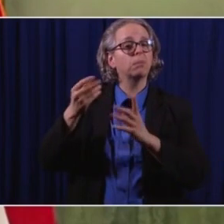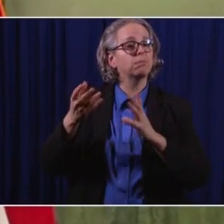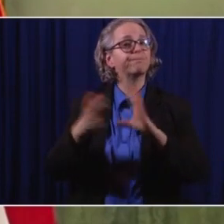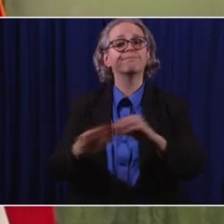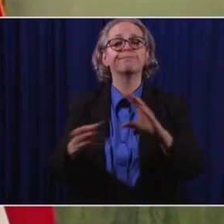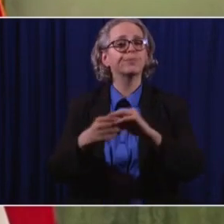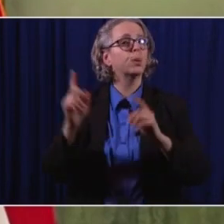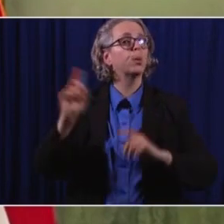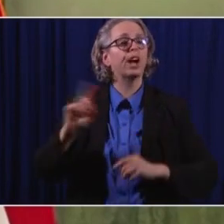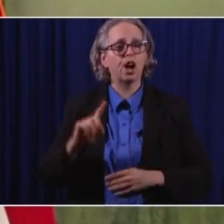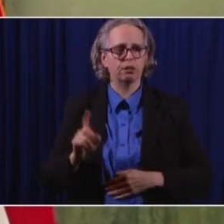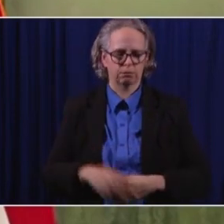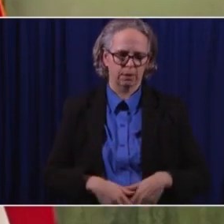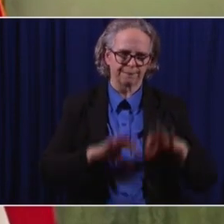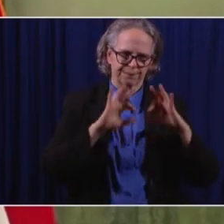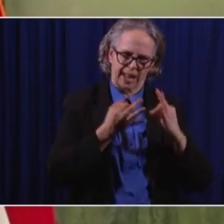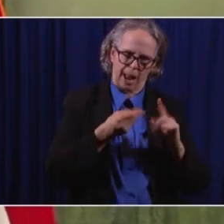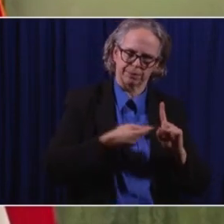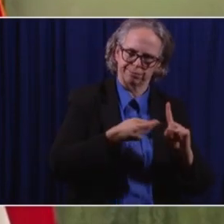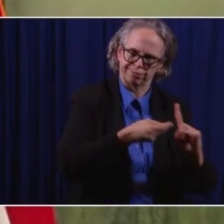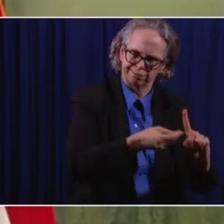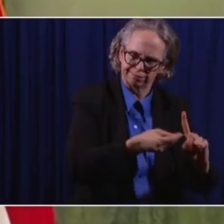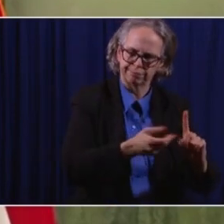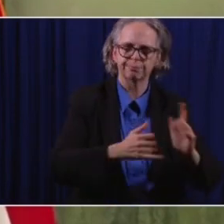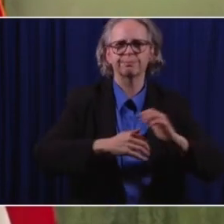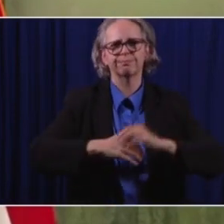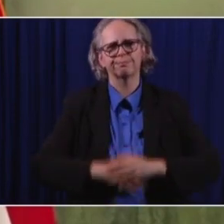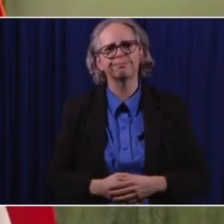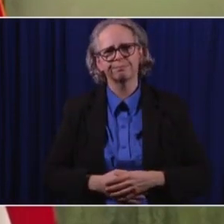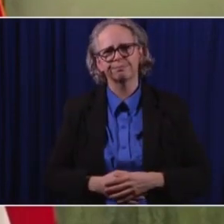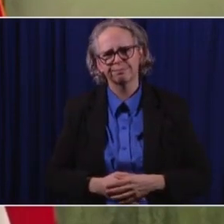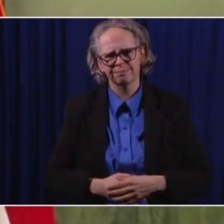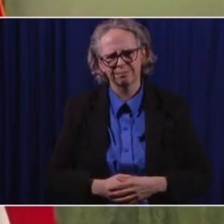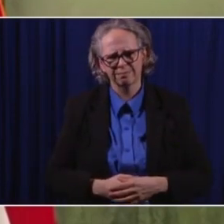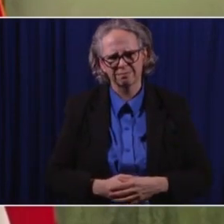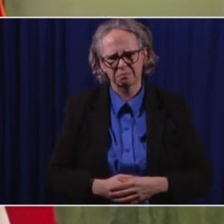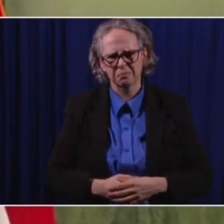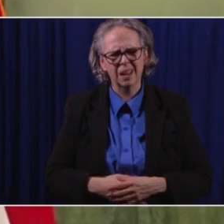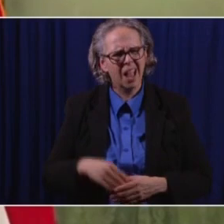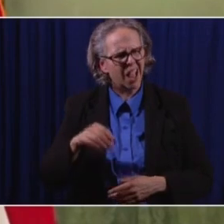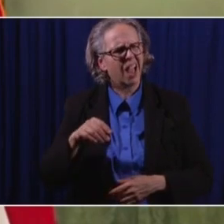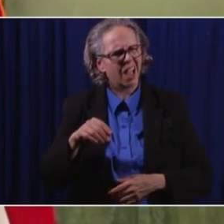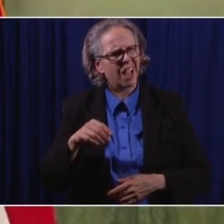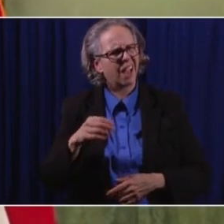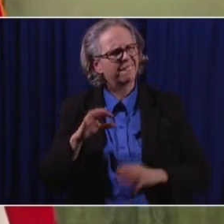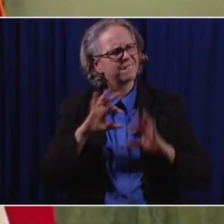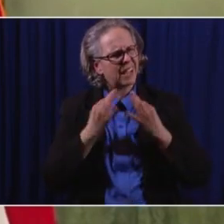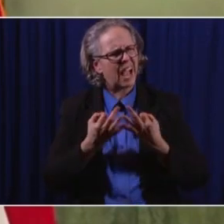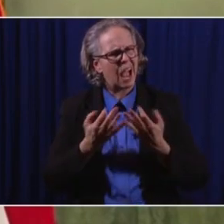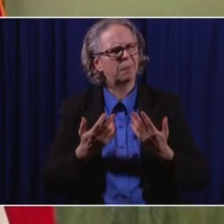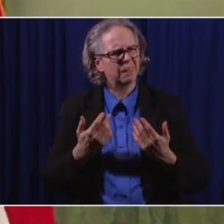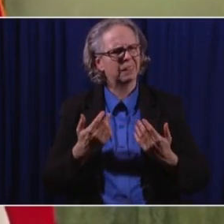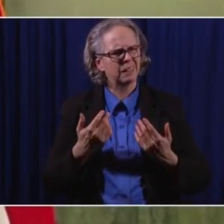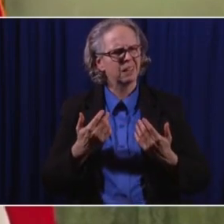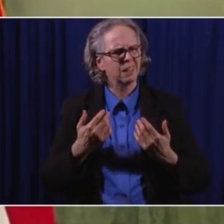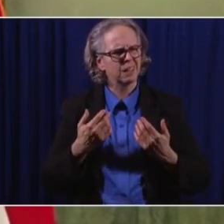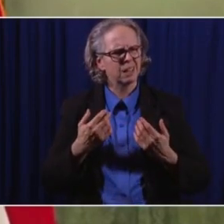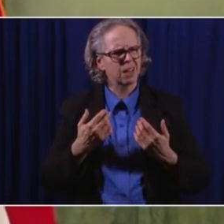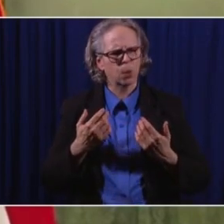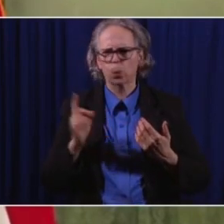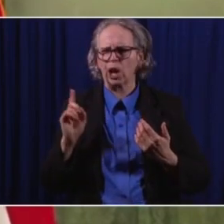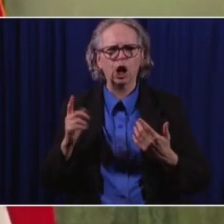families. They attribute that in part to people starting to spend more time indoors.